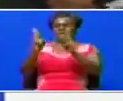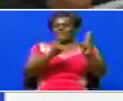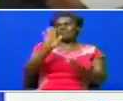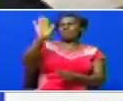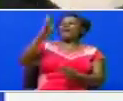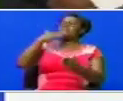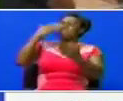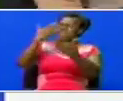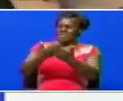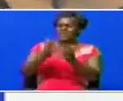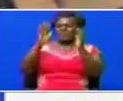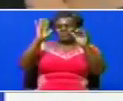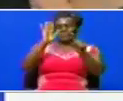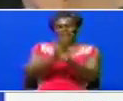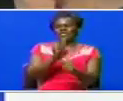Asante